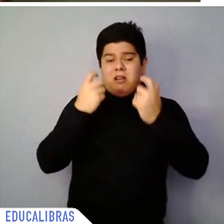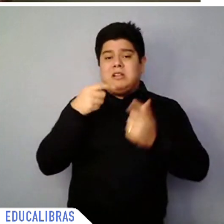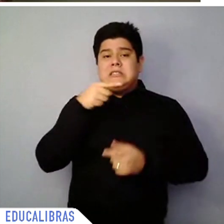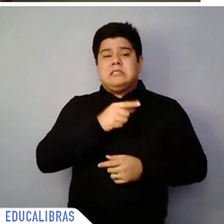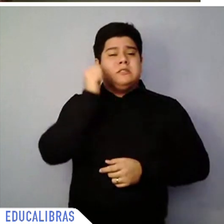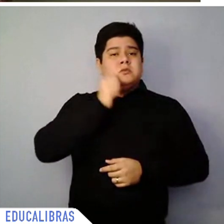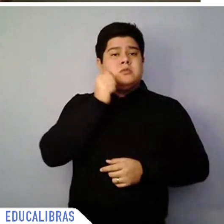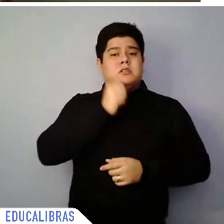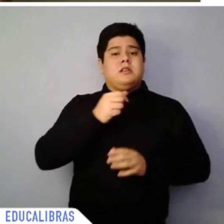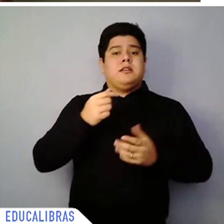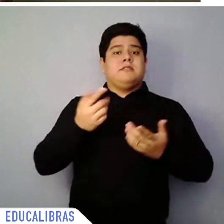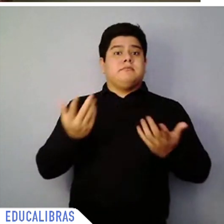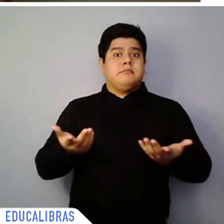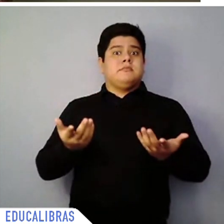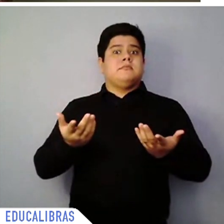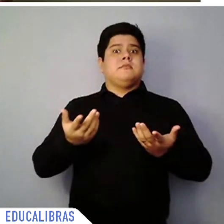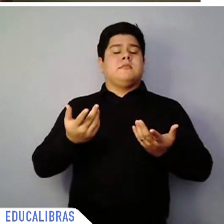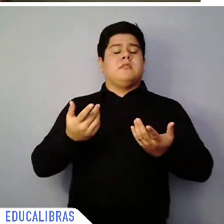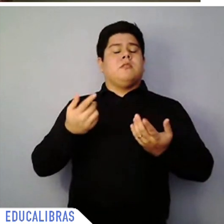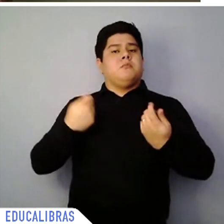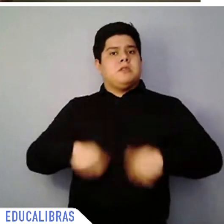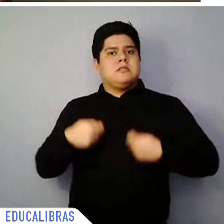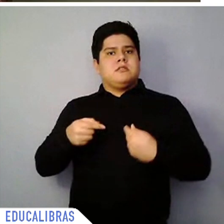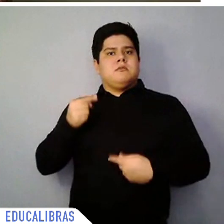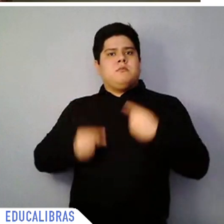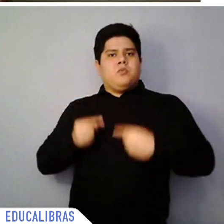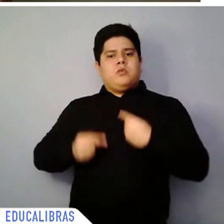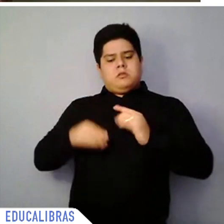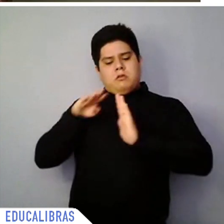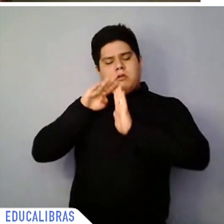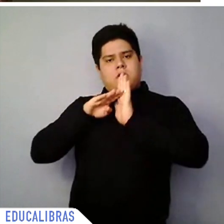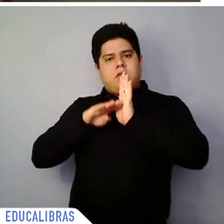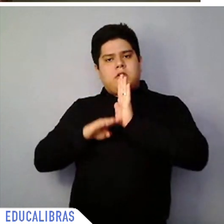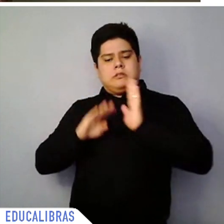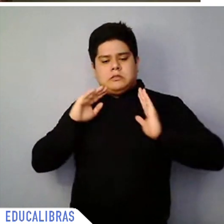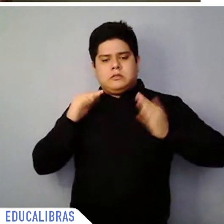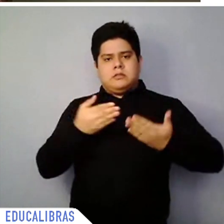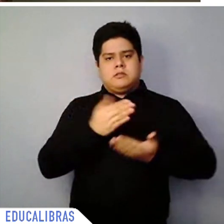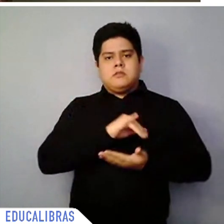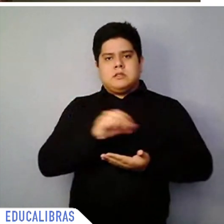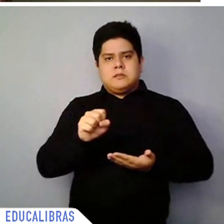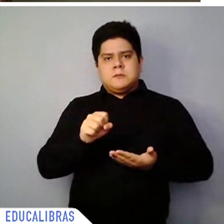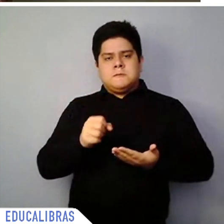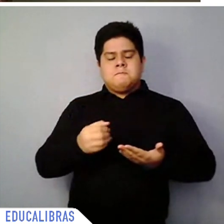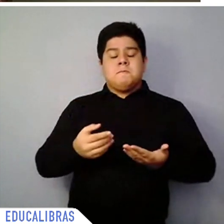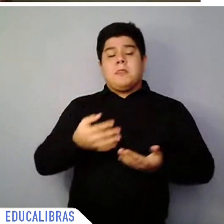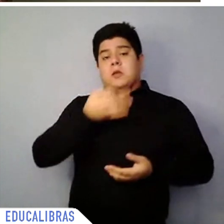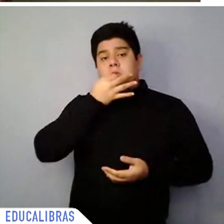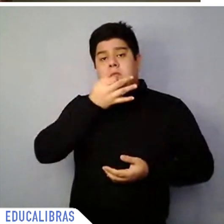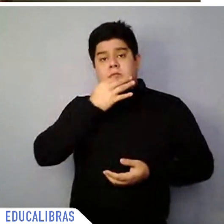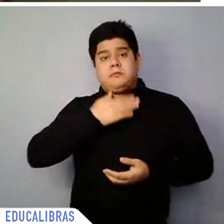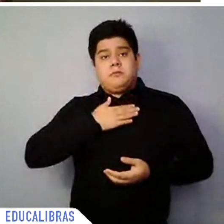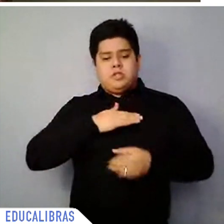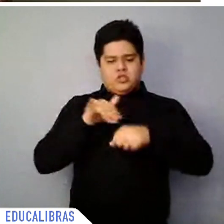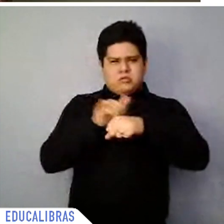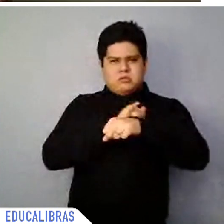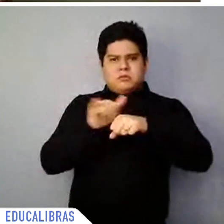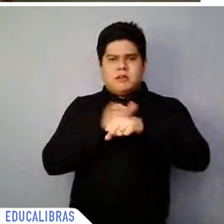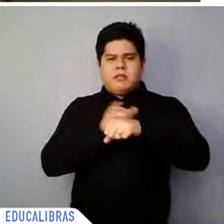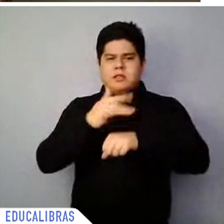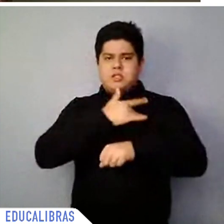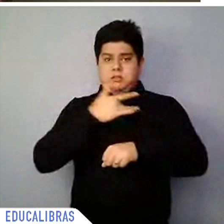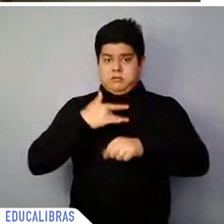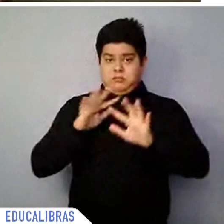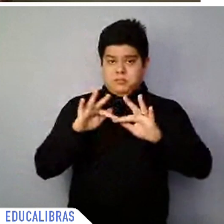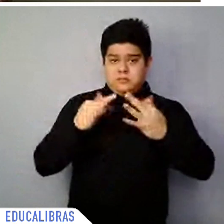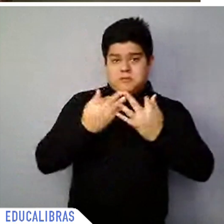violence. So the need to have policies that really involve